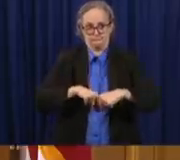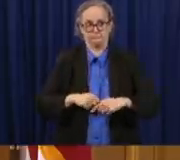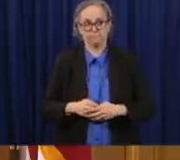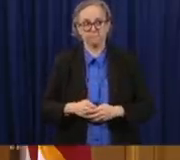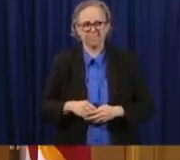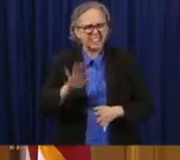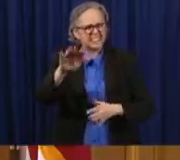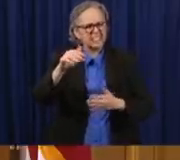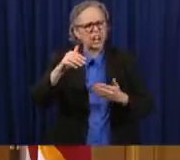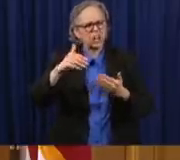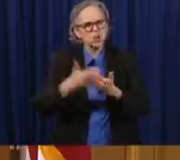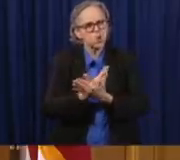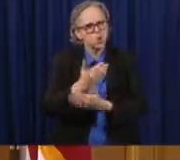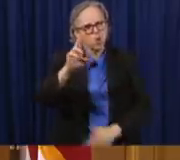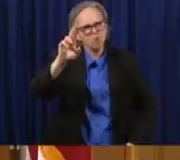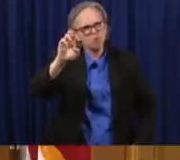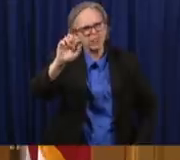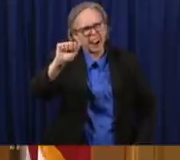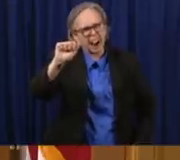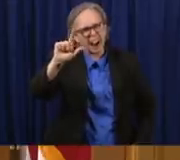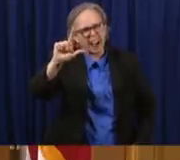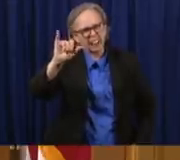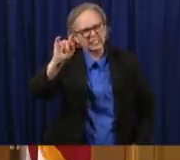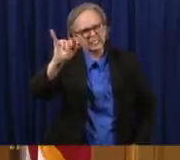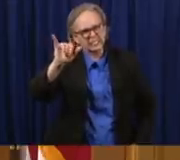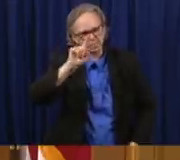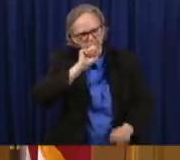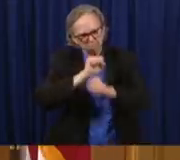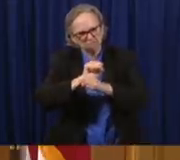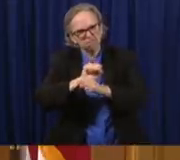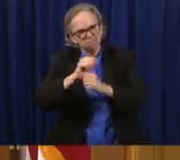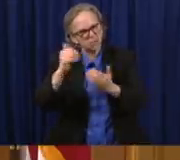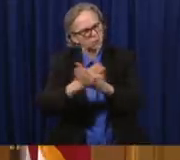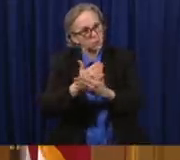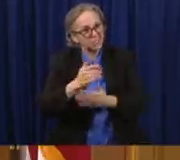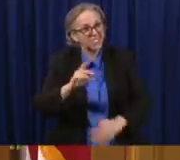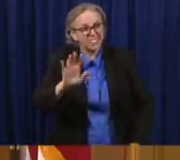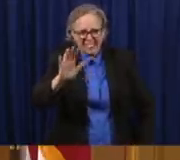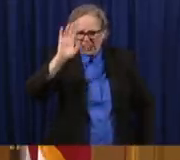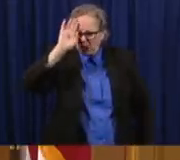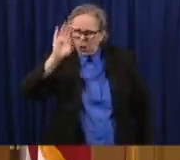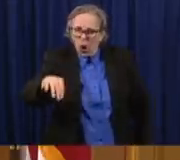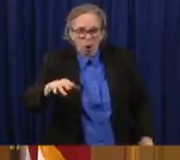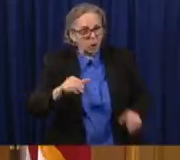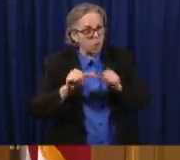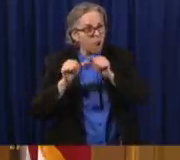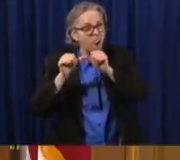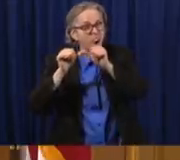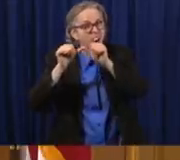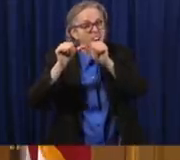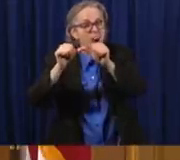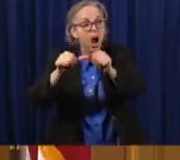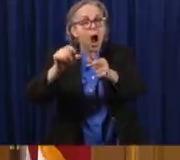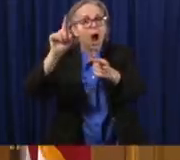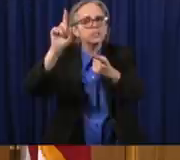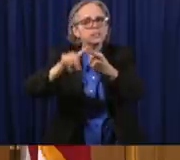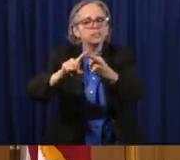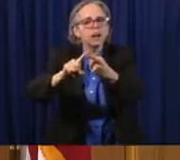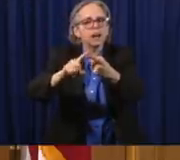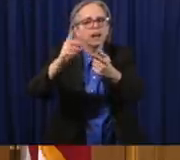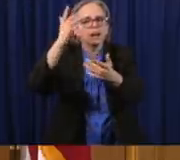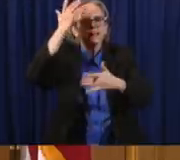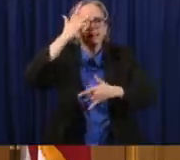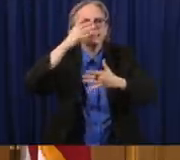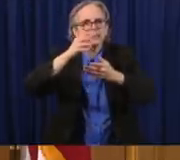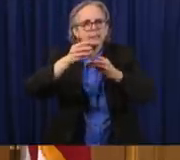really. And again, this is going to last until we're done with COVID and until we have a